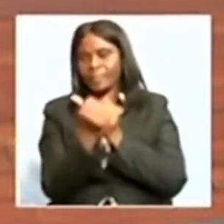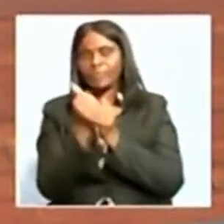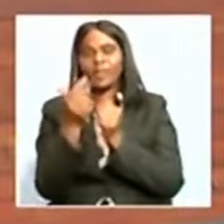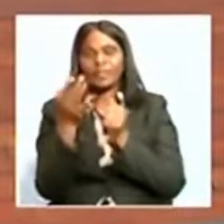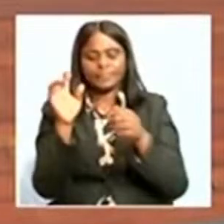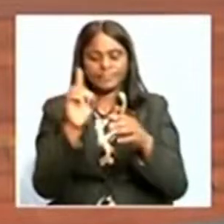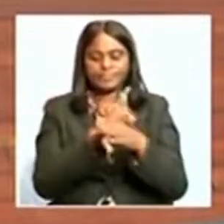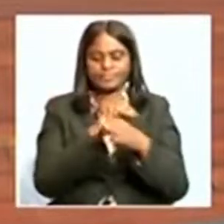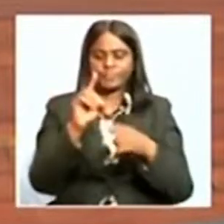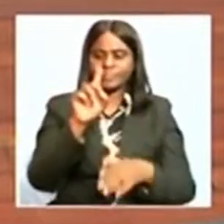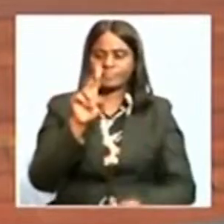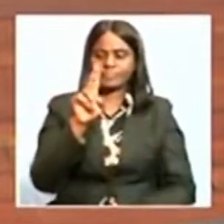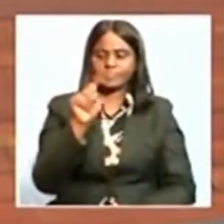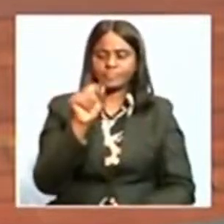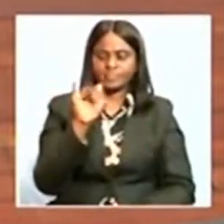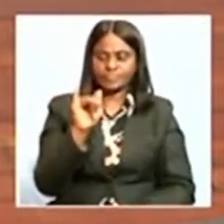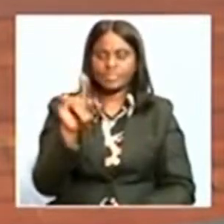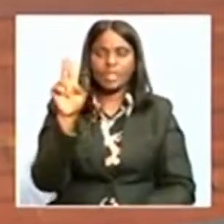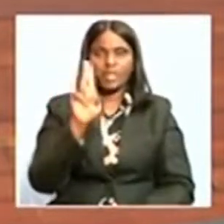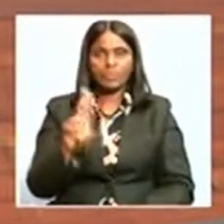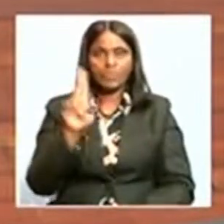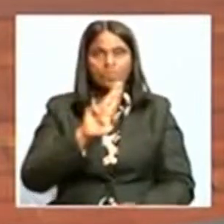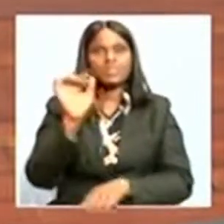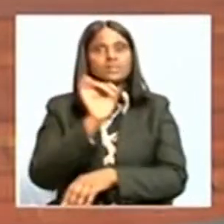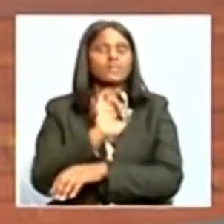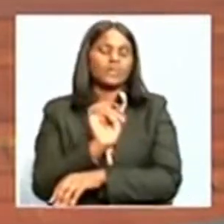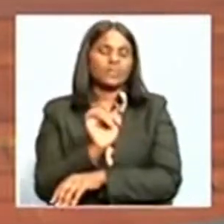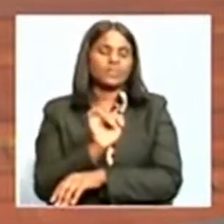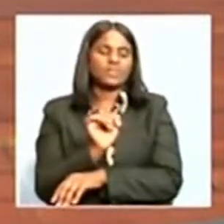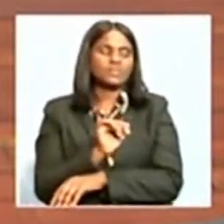duty on used motor vehicles.